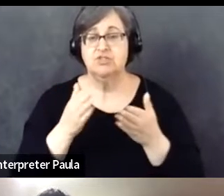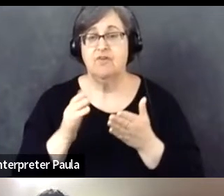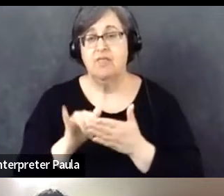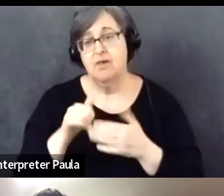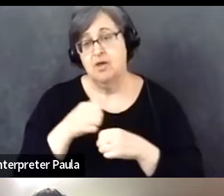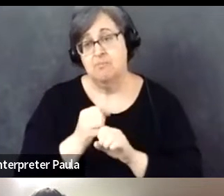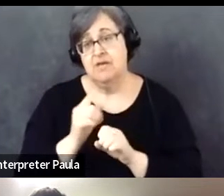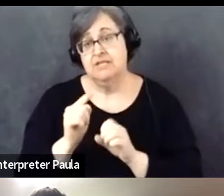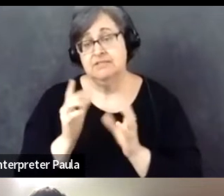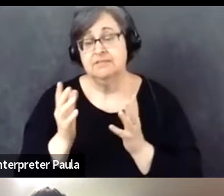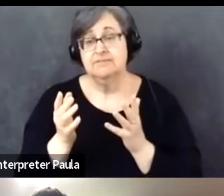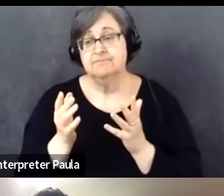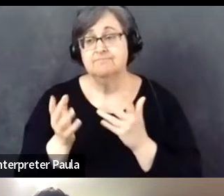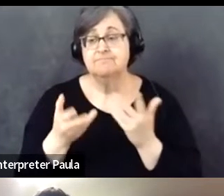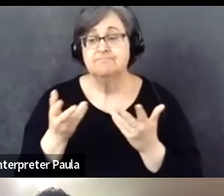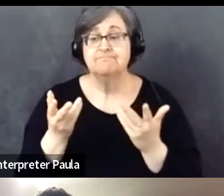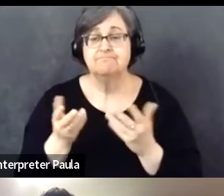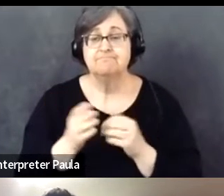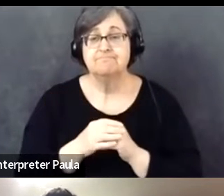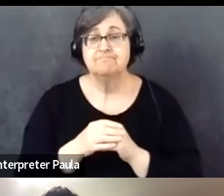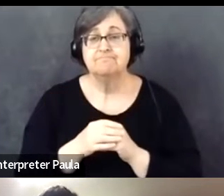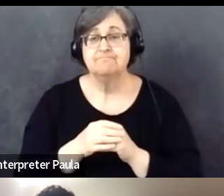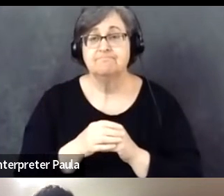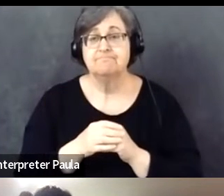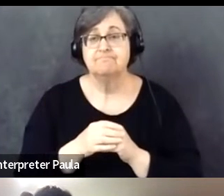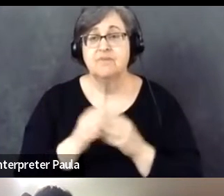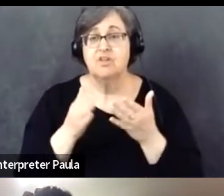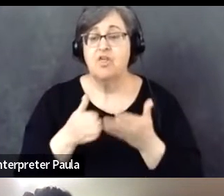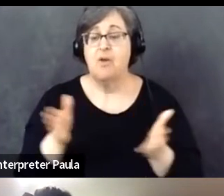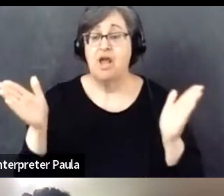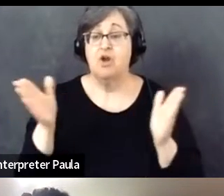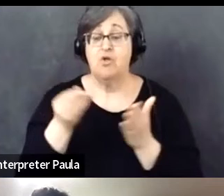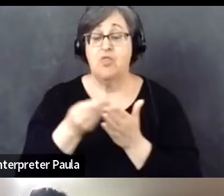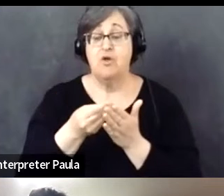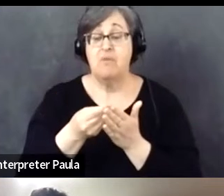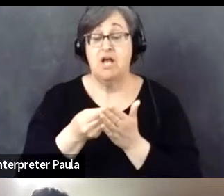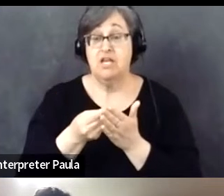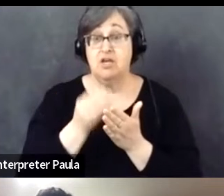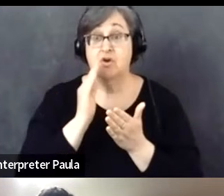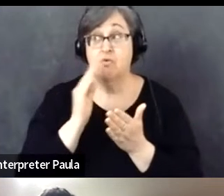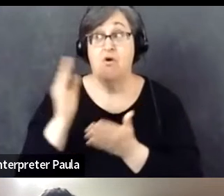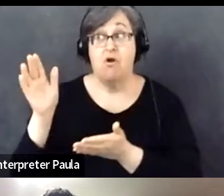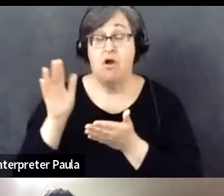it, there's the macro that the money will come through, and then there's the micro of how